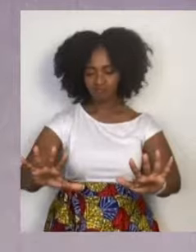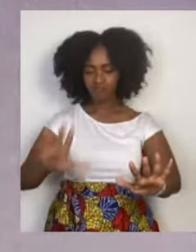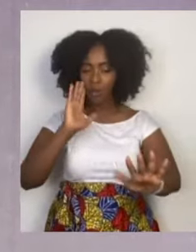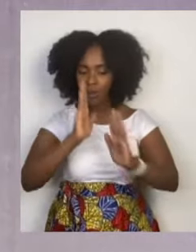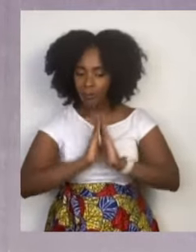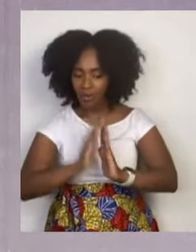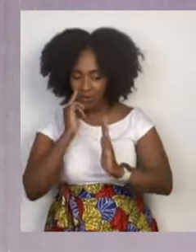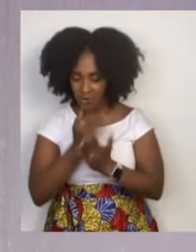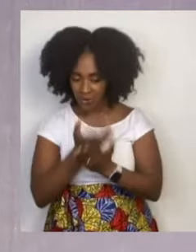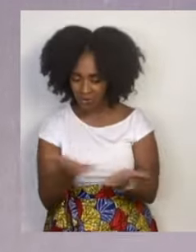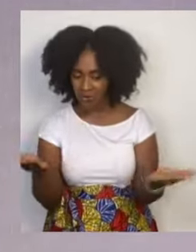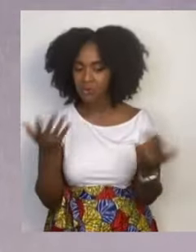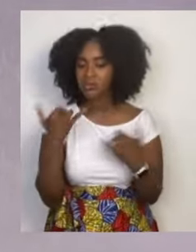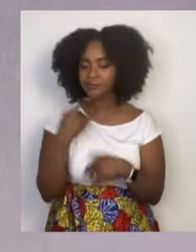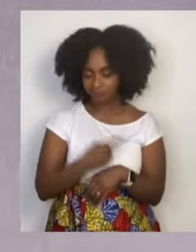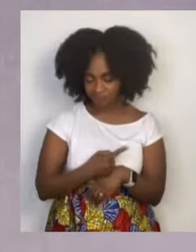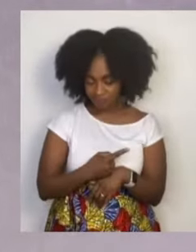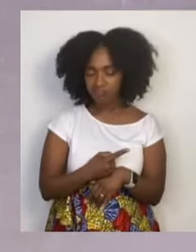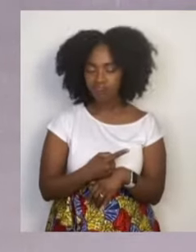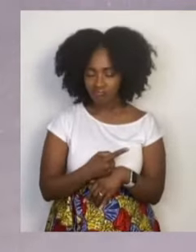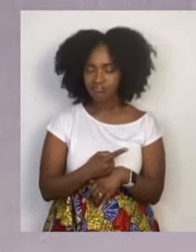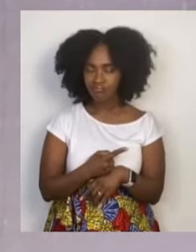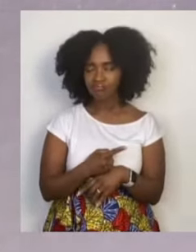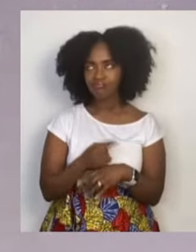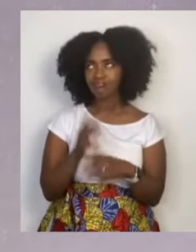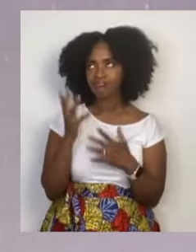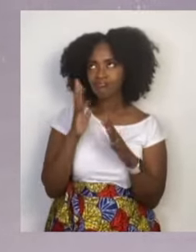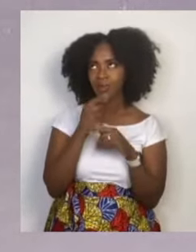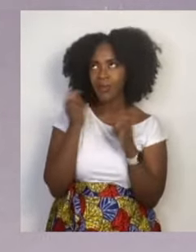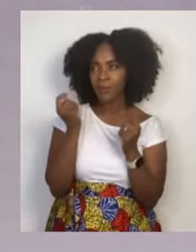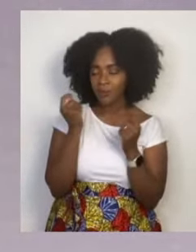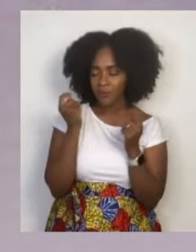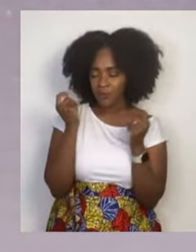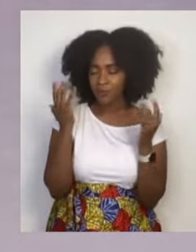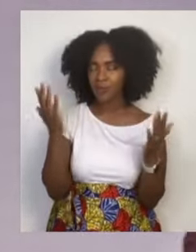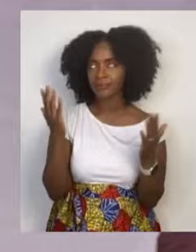Hallelujah. Thank you, Jesus.